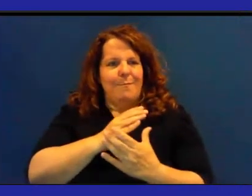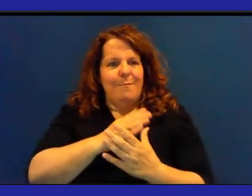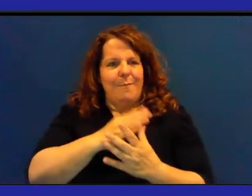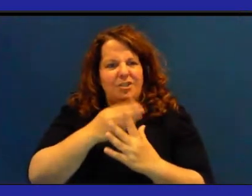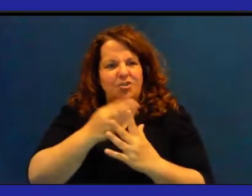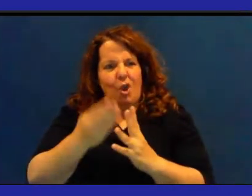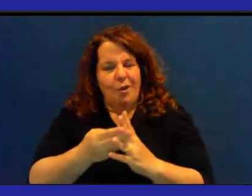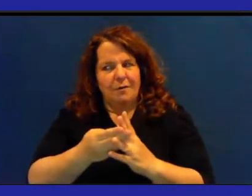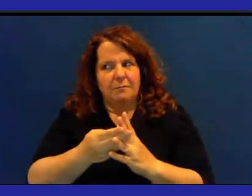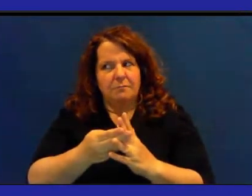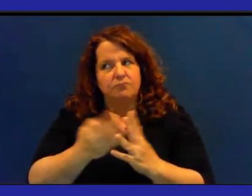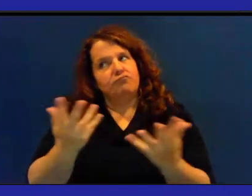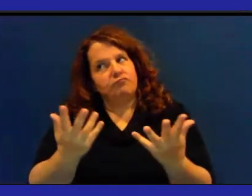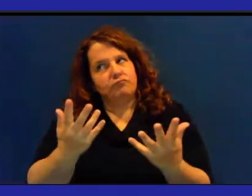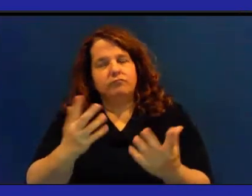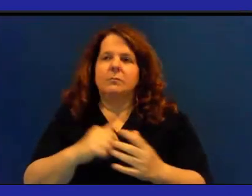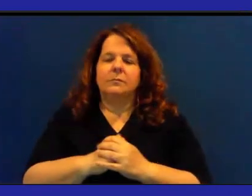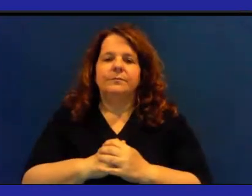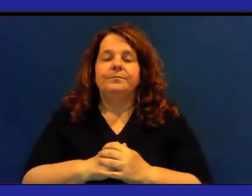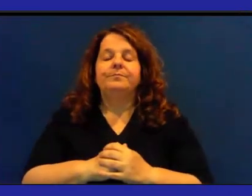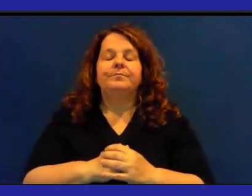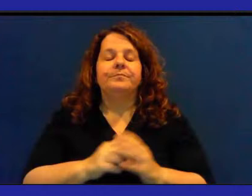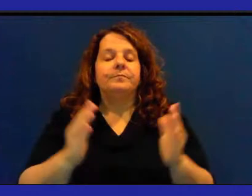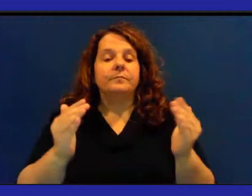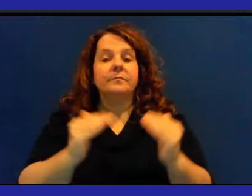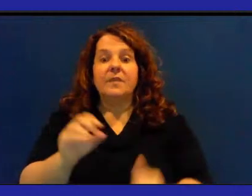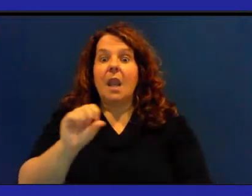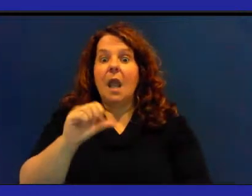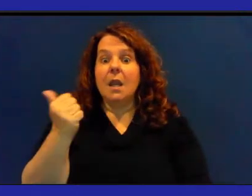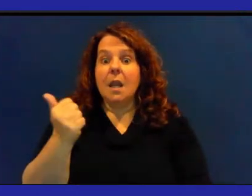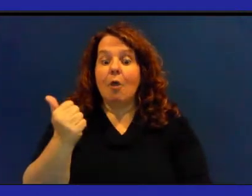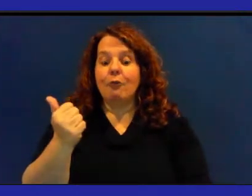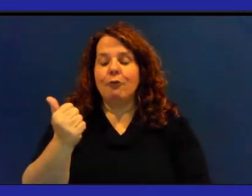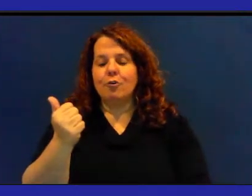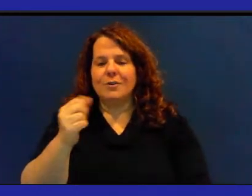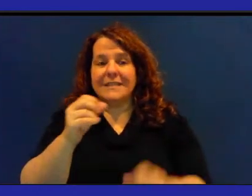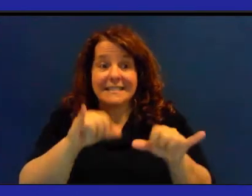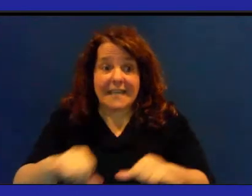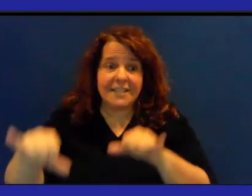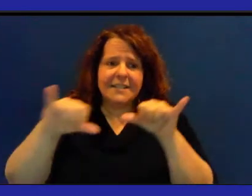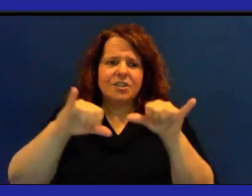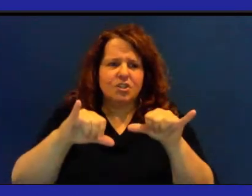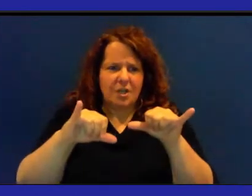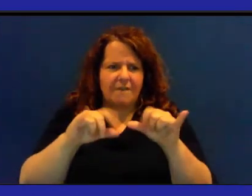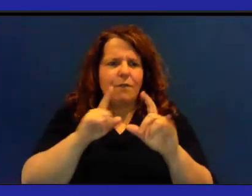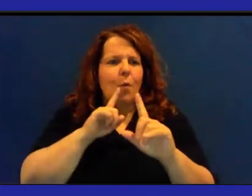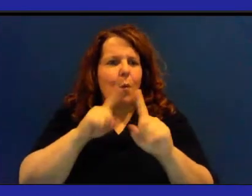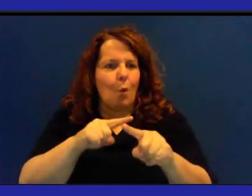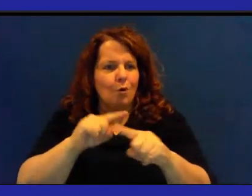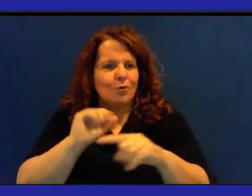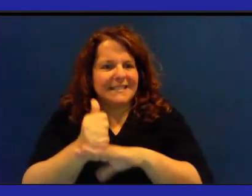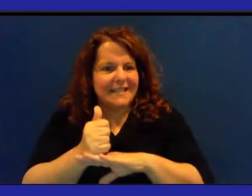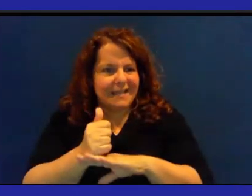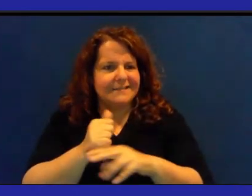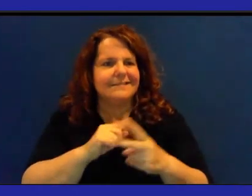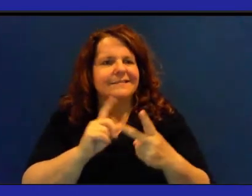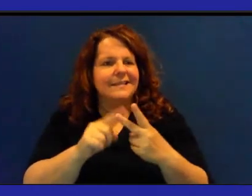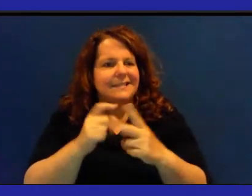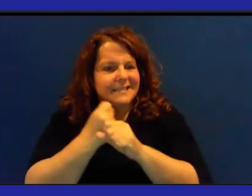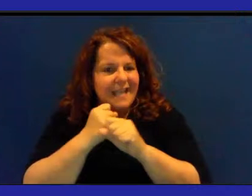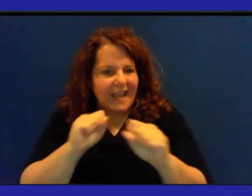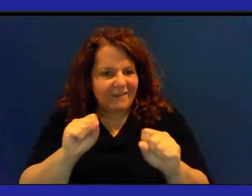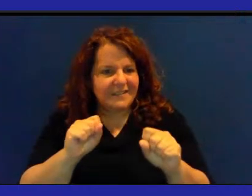off. But Sally, I think another, besides kind of like the standardization of order sets and kind of the patient safety things that come with